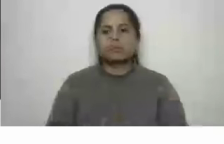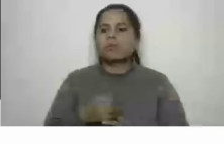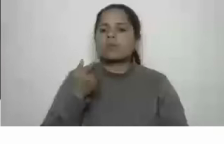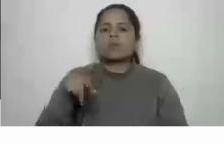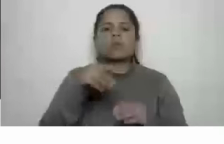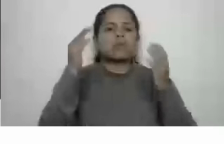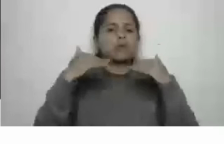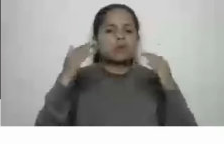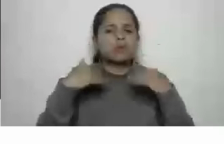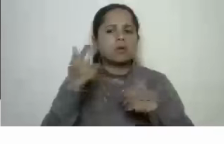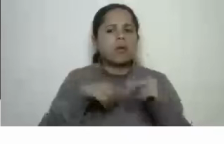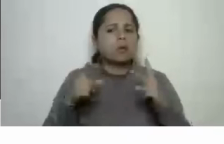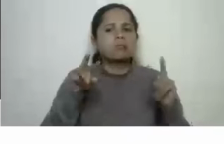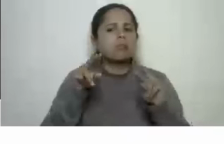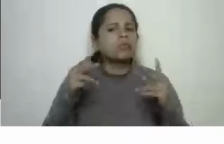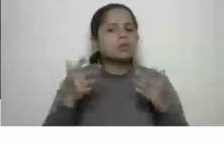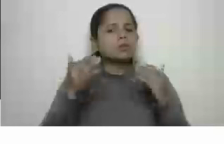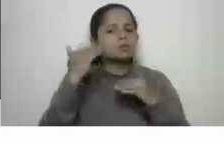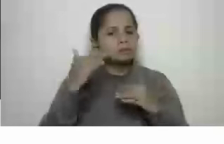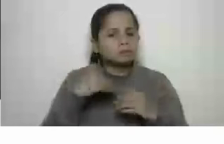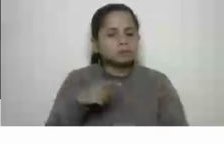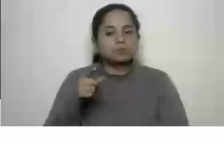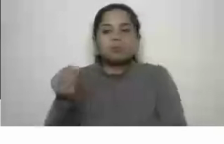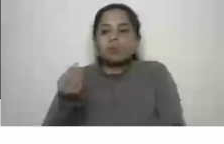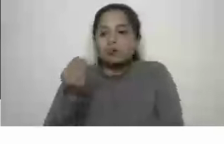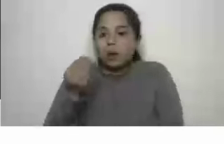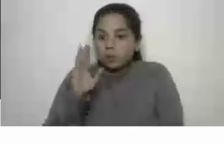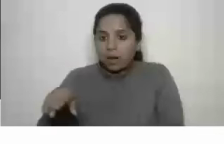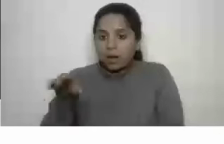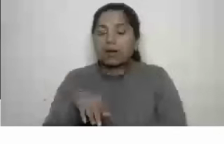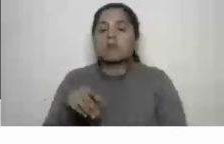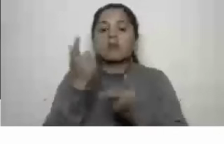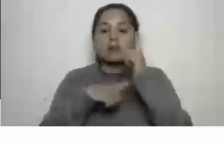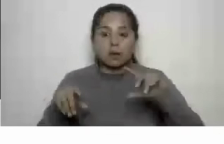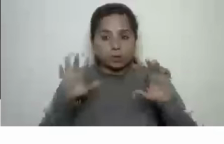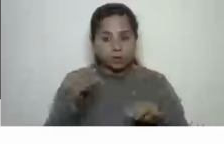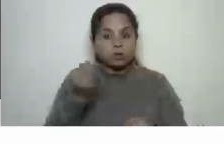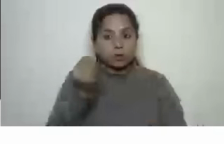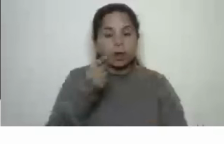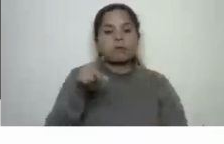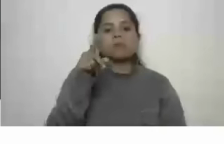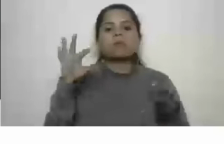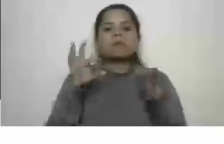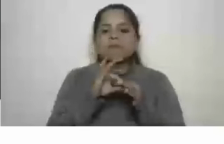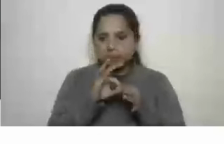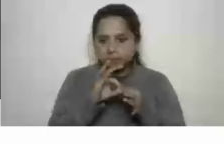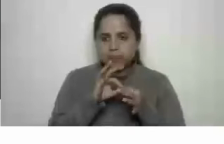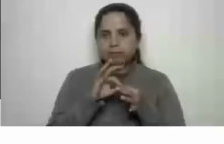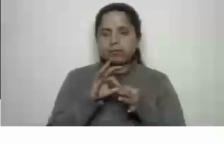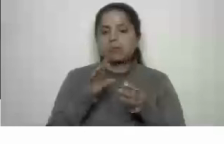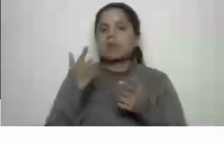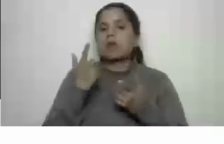hierarchy of languages? Like, there are some languages which are associated with